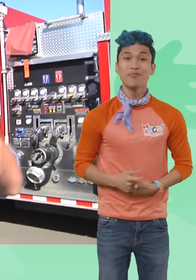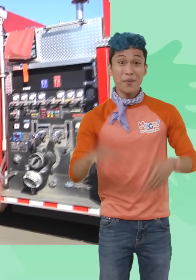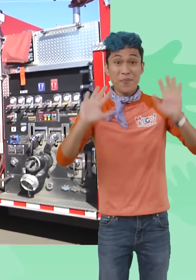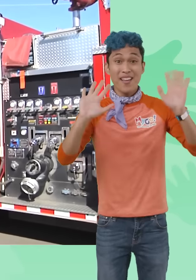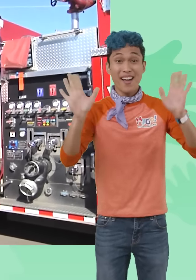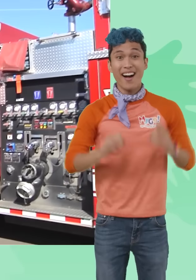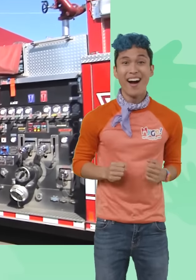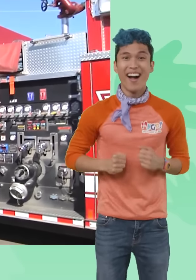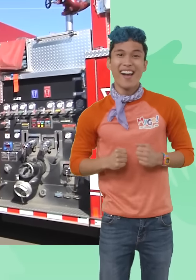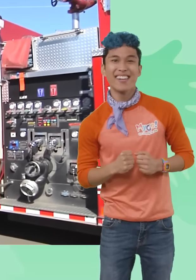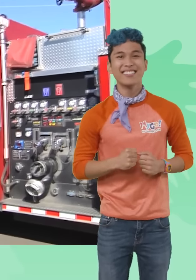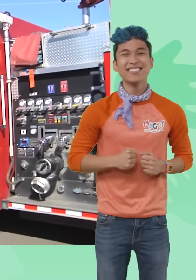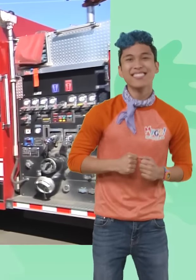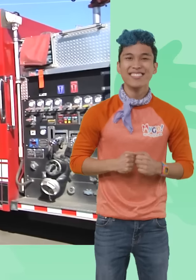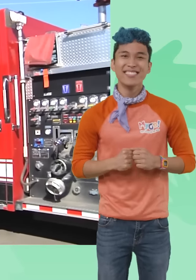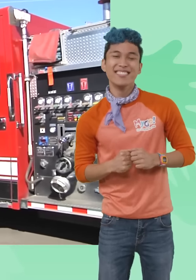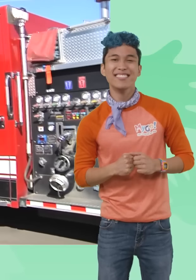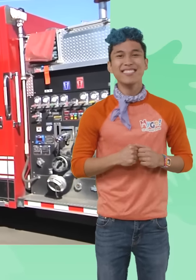See ya!